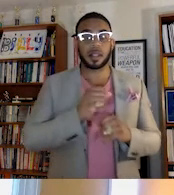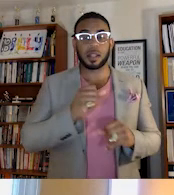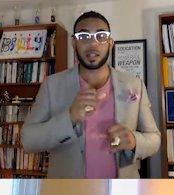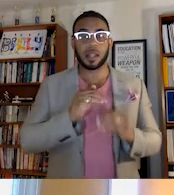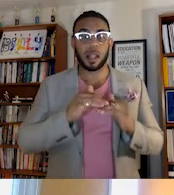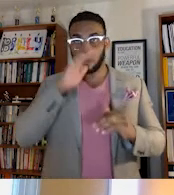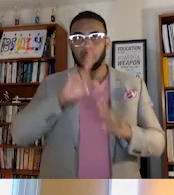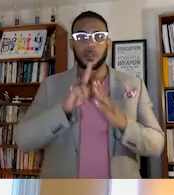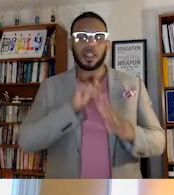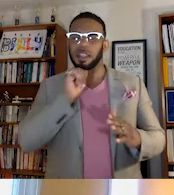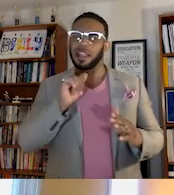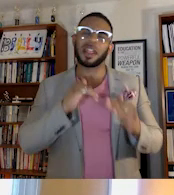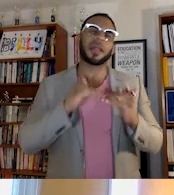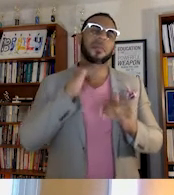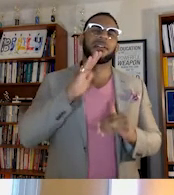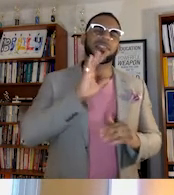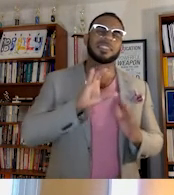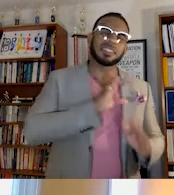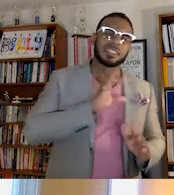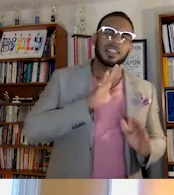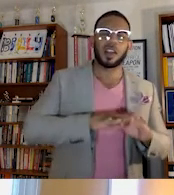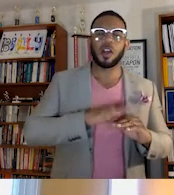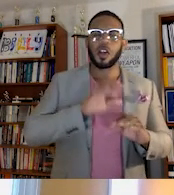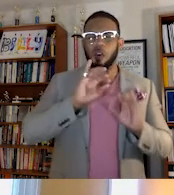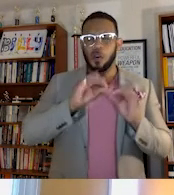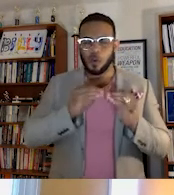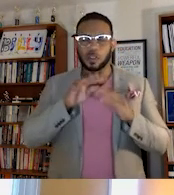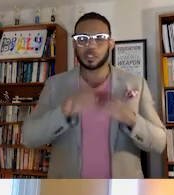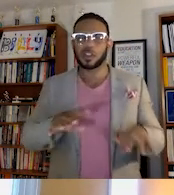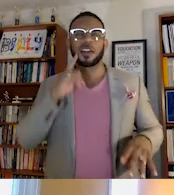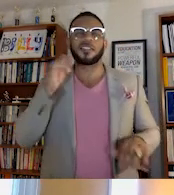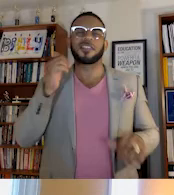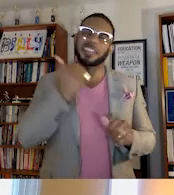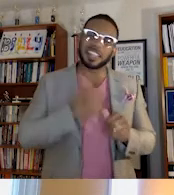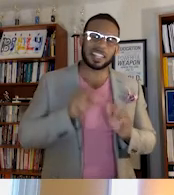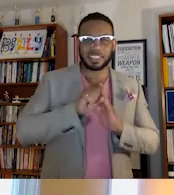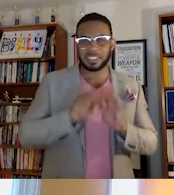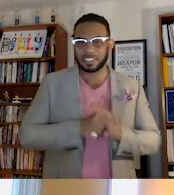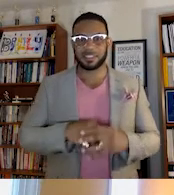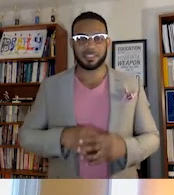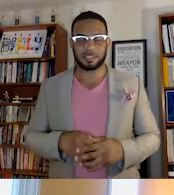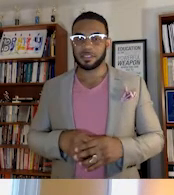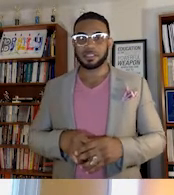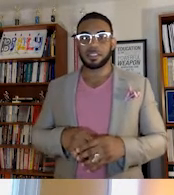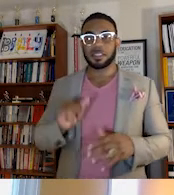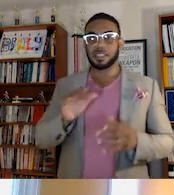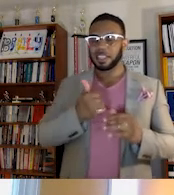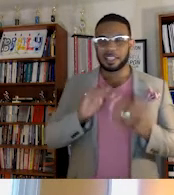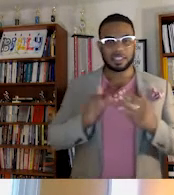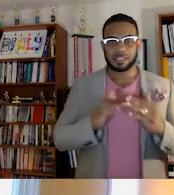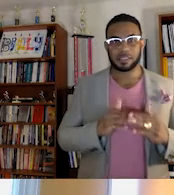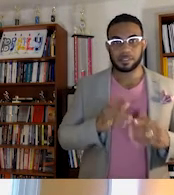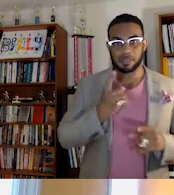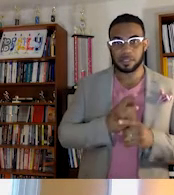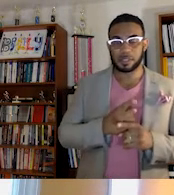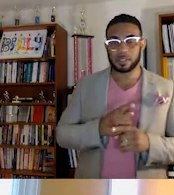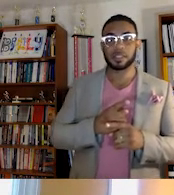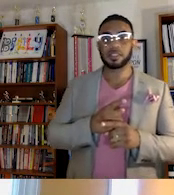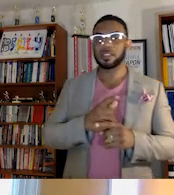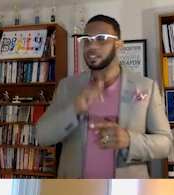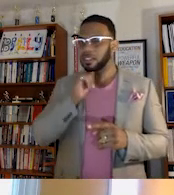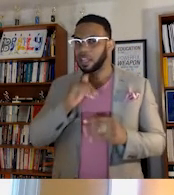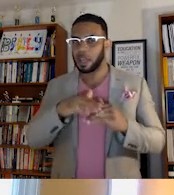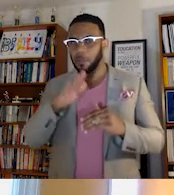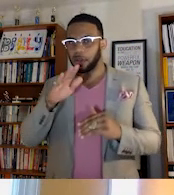not above the law, but they're not above the citizens on the org chart of any state or any city, right? They're